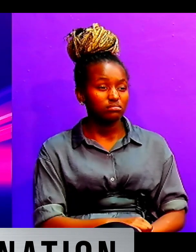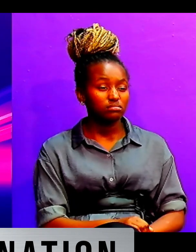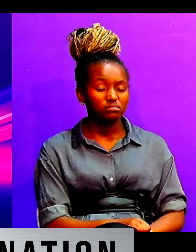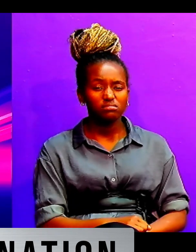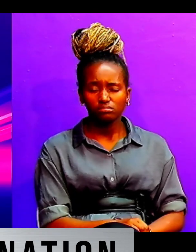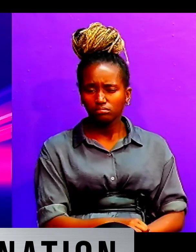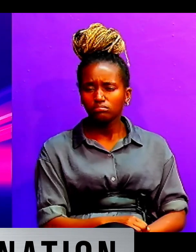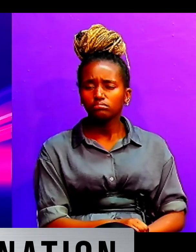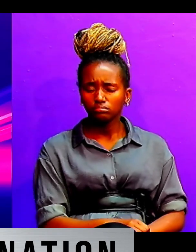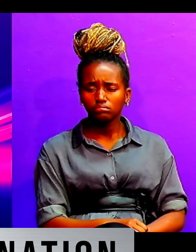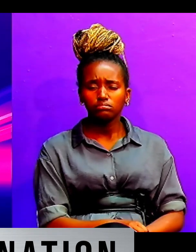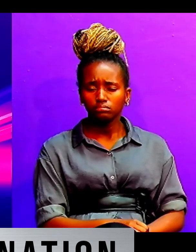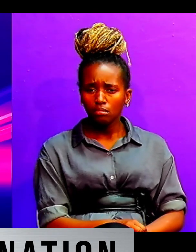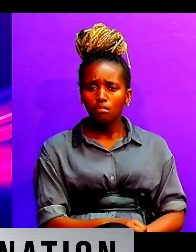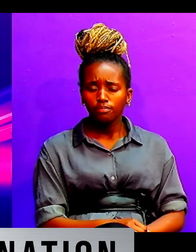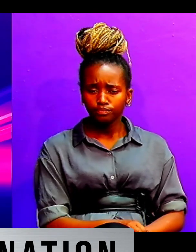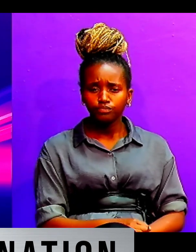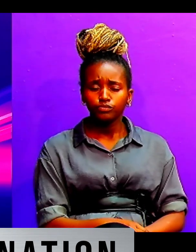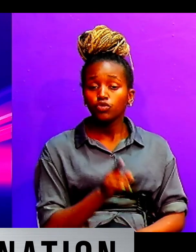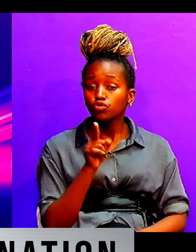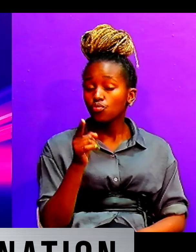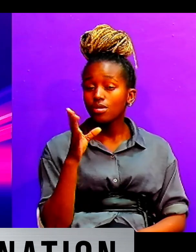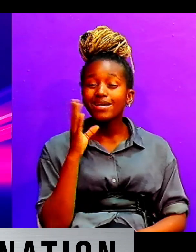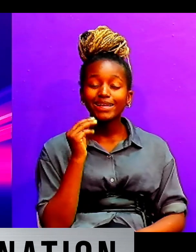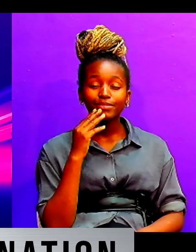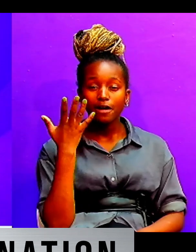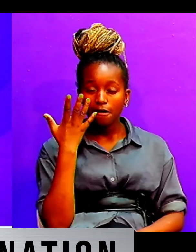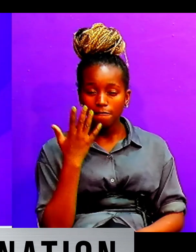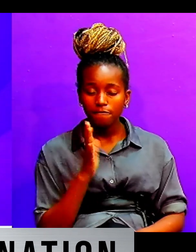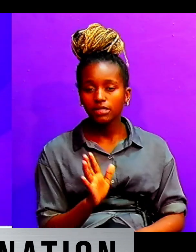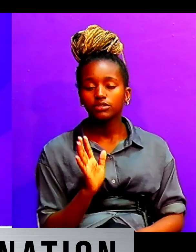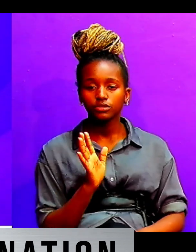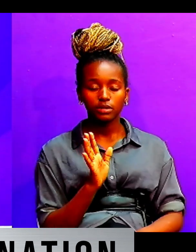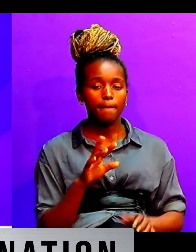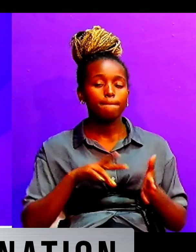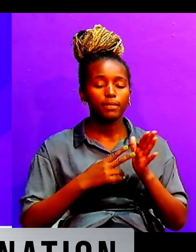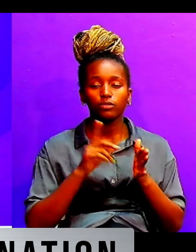see, that now was discrimination. I ran away before they approached me.